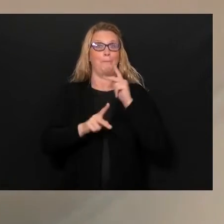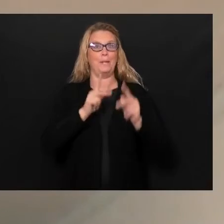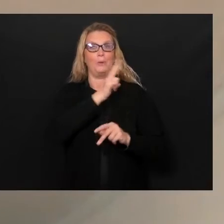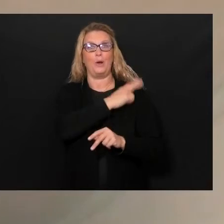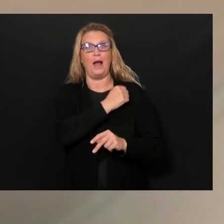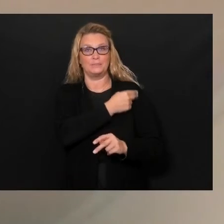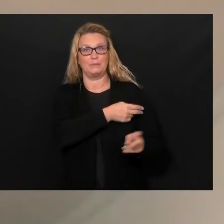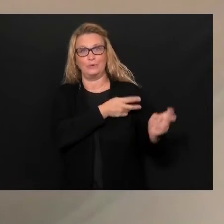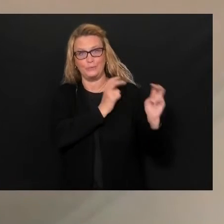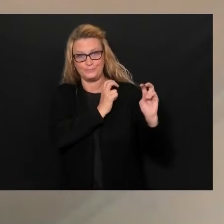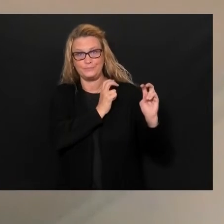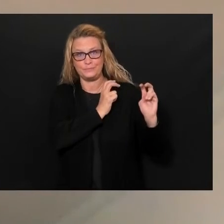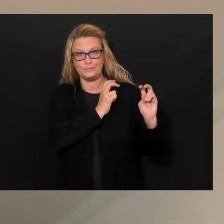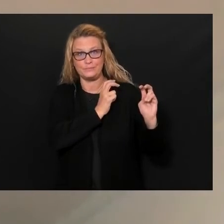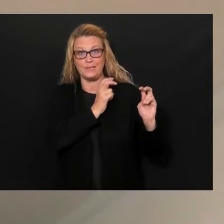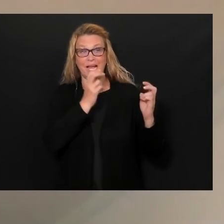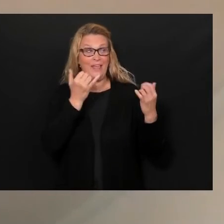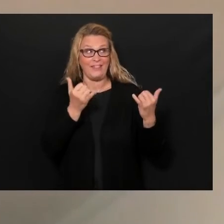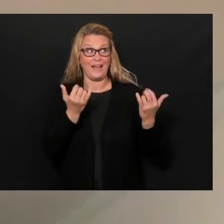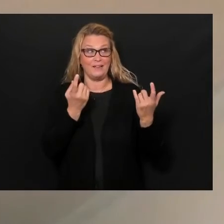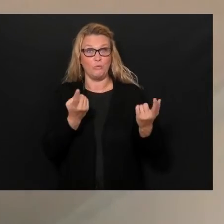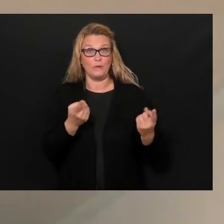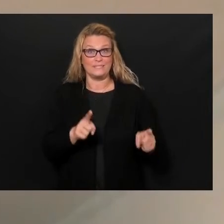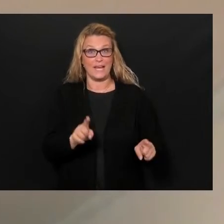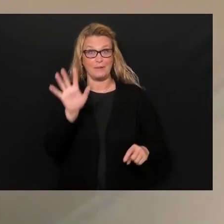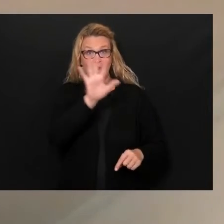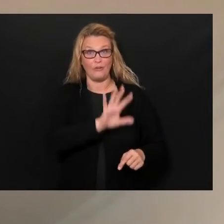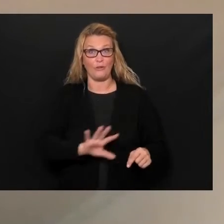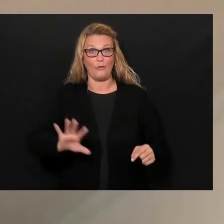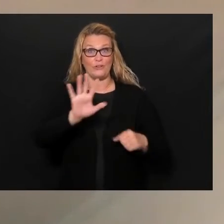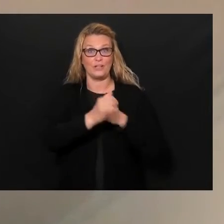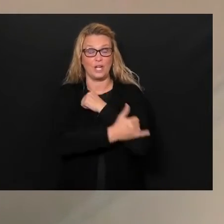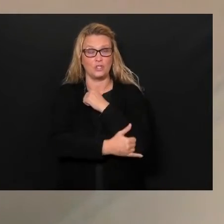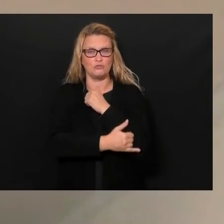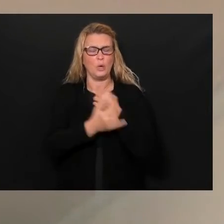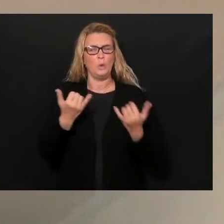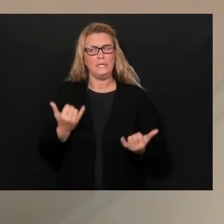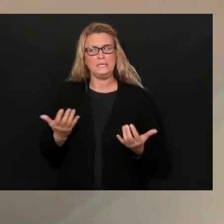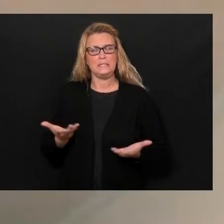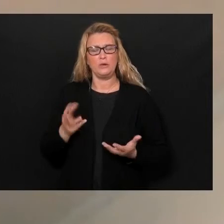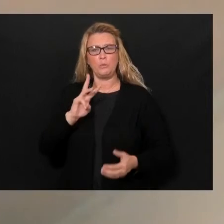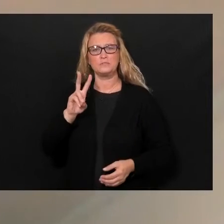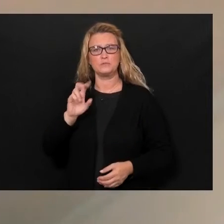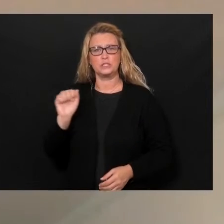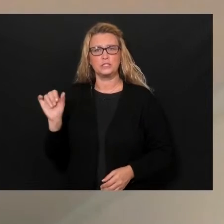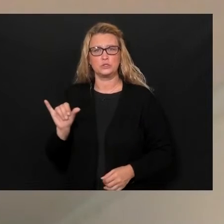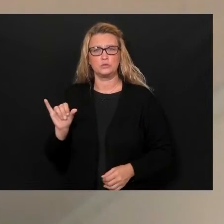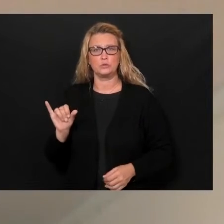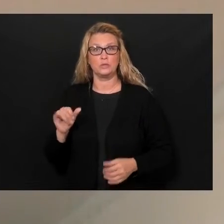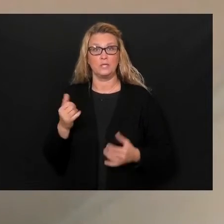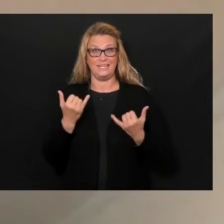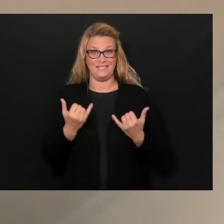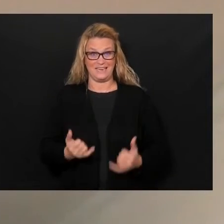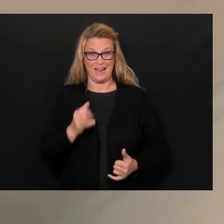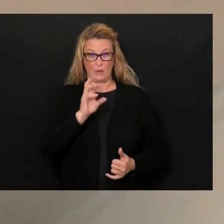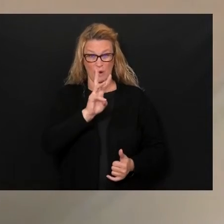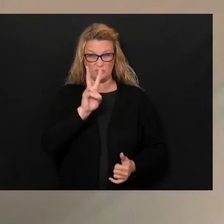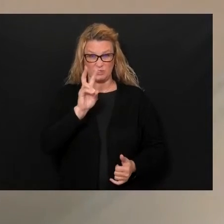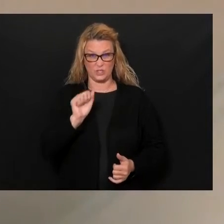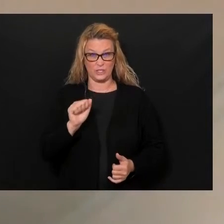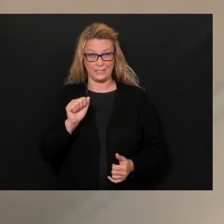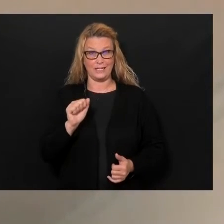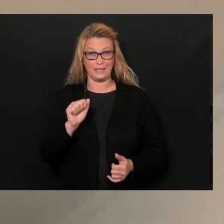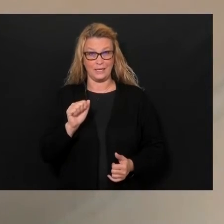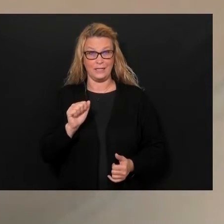We're seeing that in the country, and we're seeing that in West Virginia too. We now have more West Virginians in